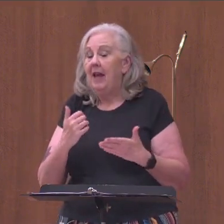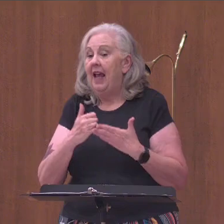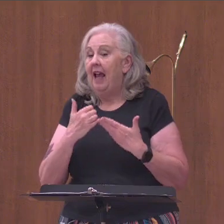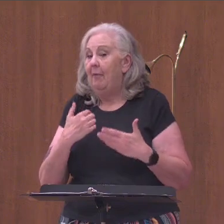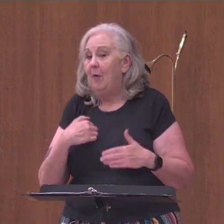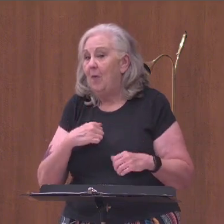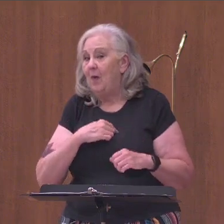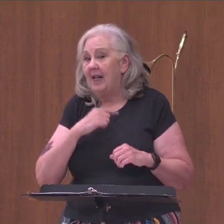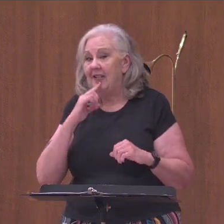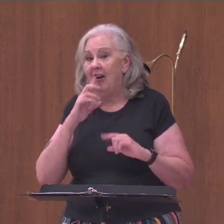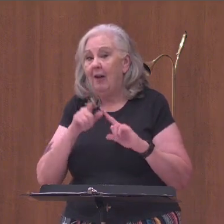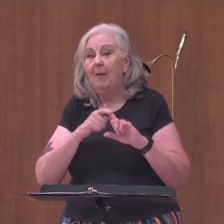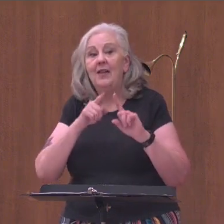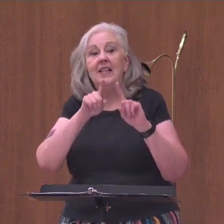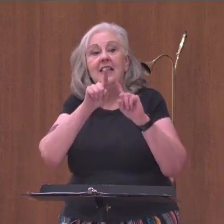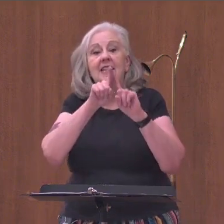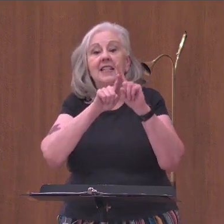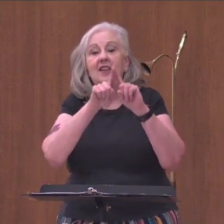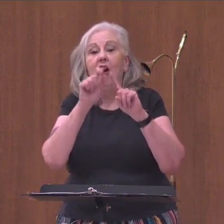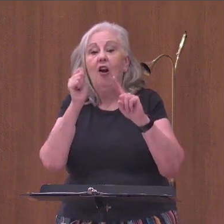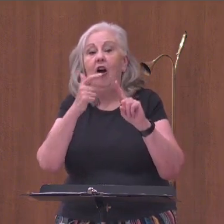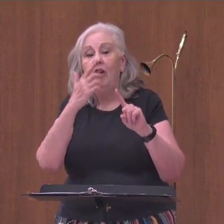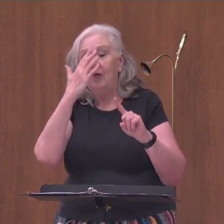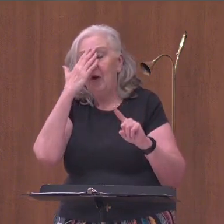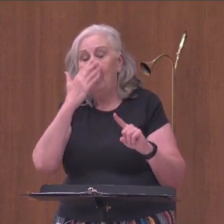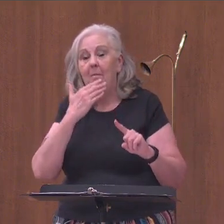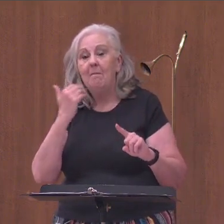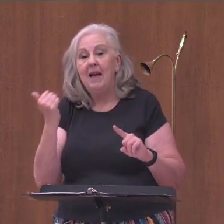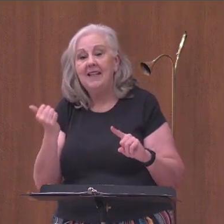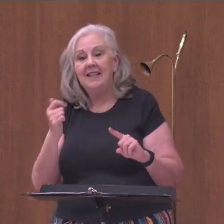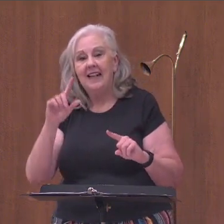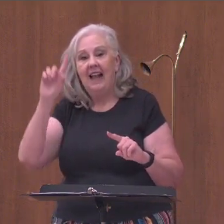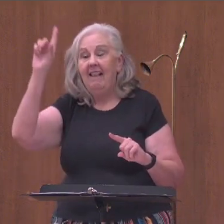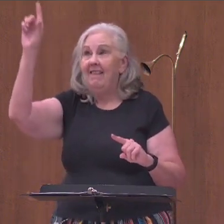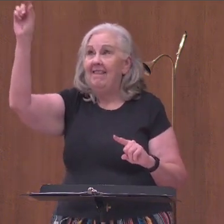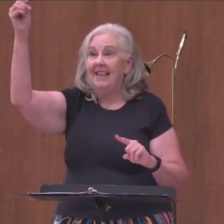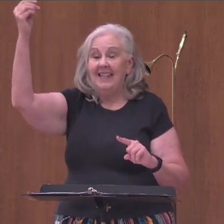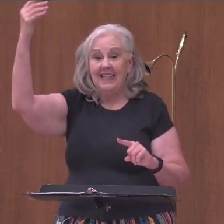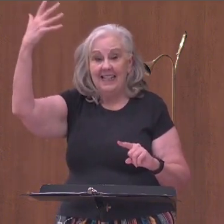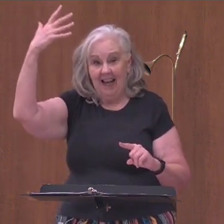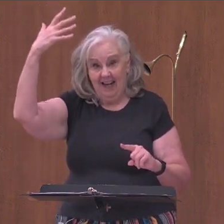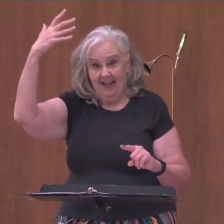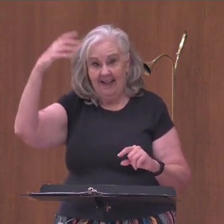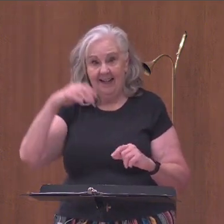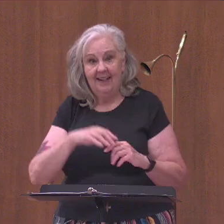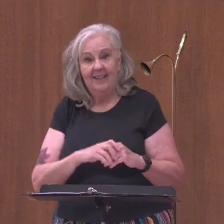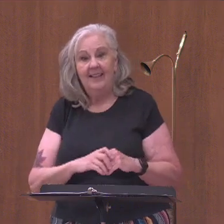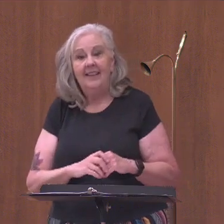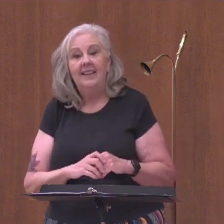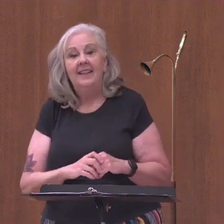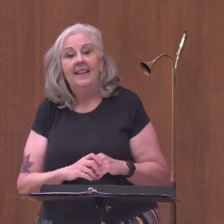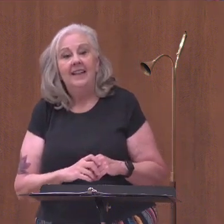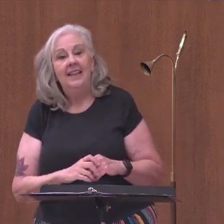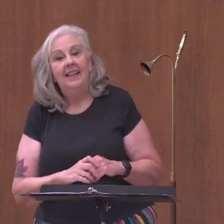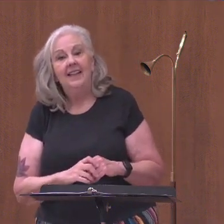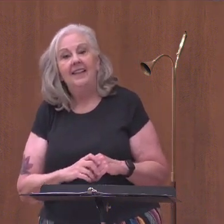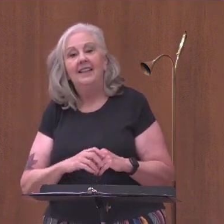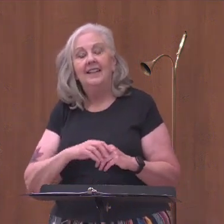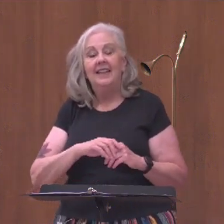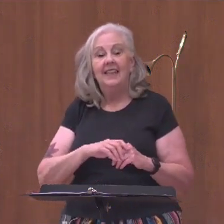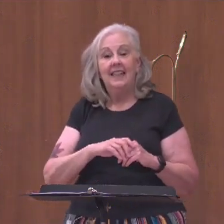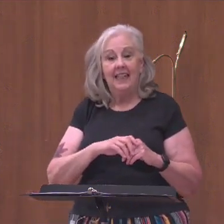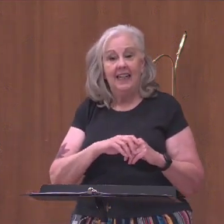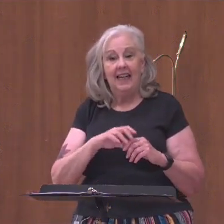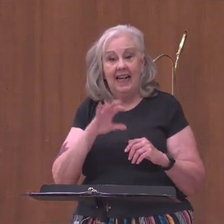we talk about the star that we all know best, the sun. If the Earth were the size of